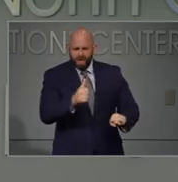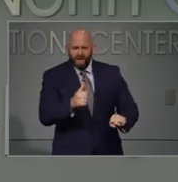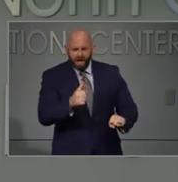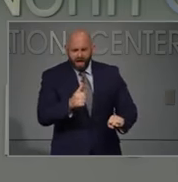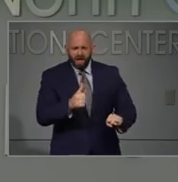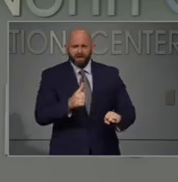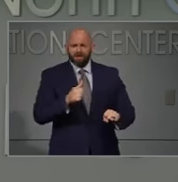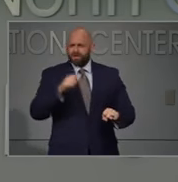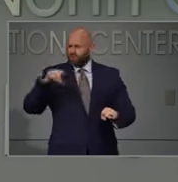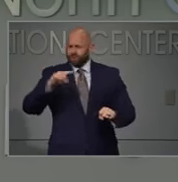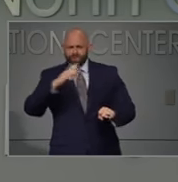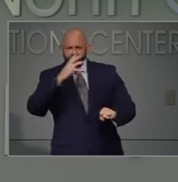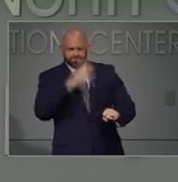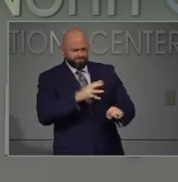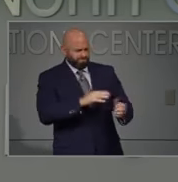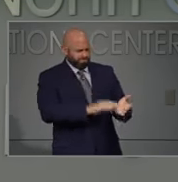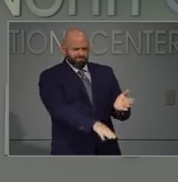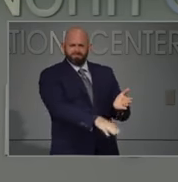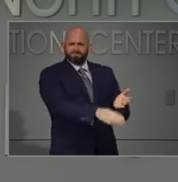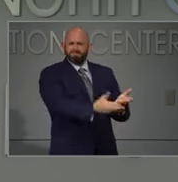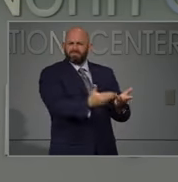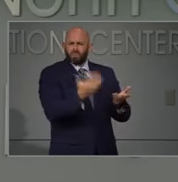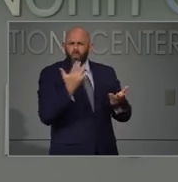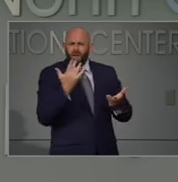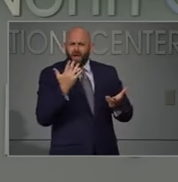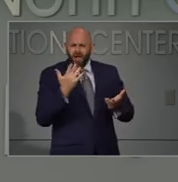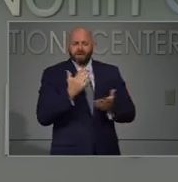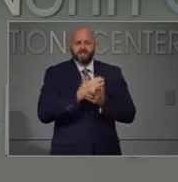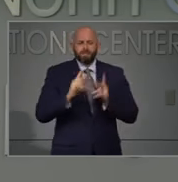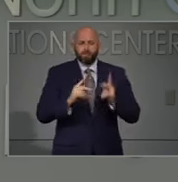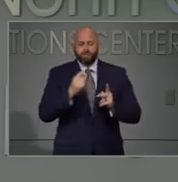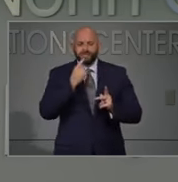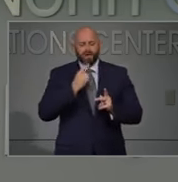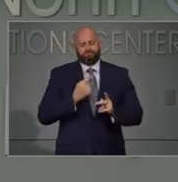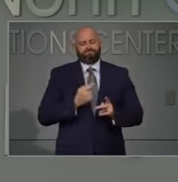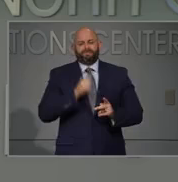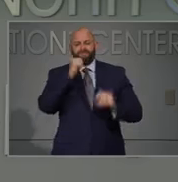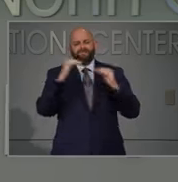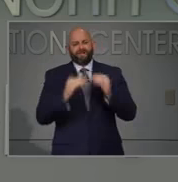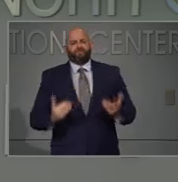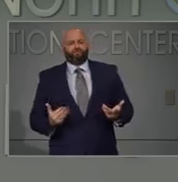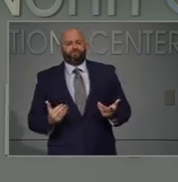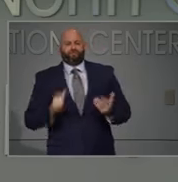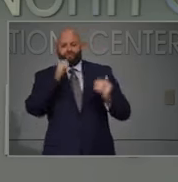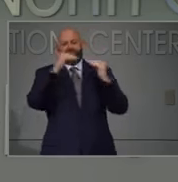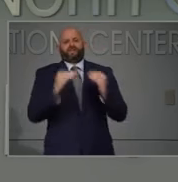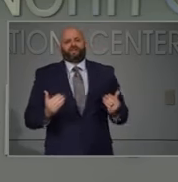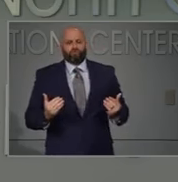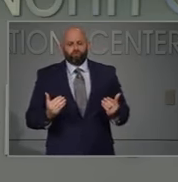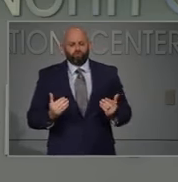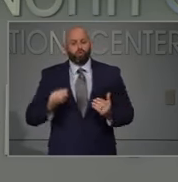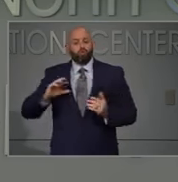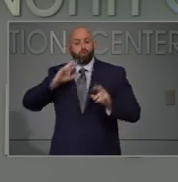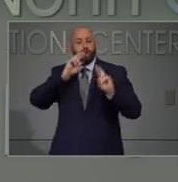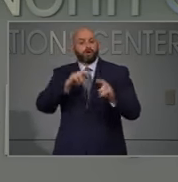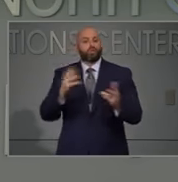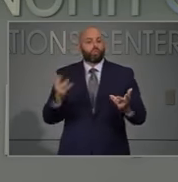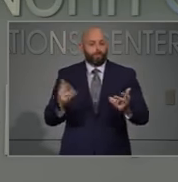some people that are saying that you're throwing a double standard out there. And how would you react to that?